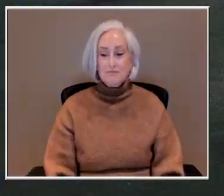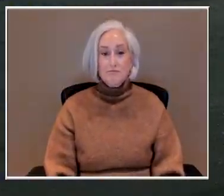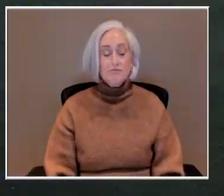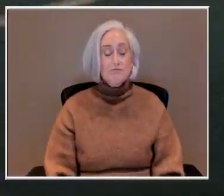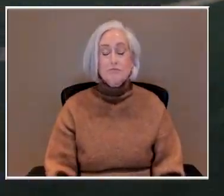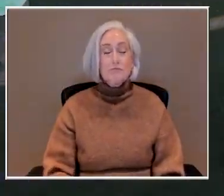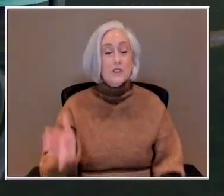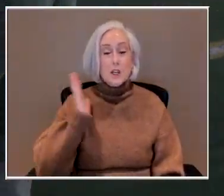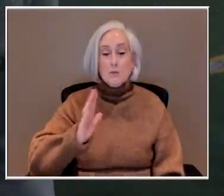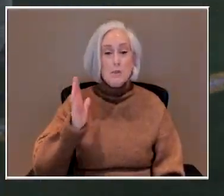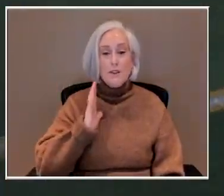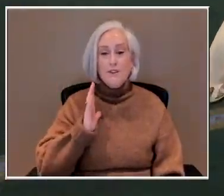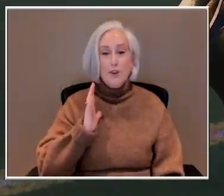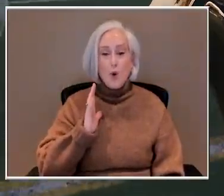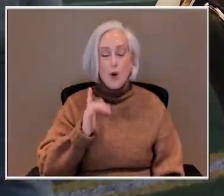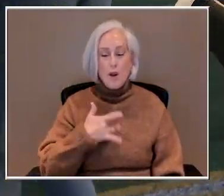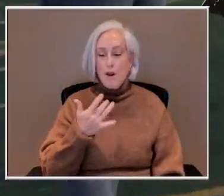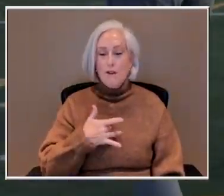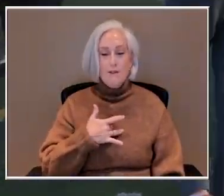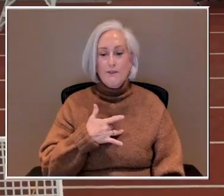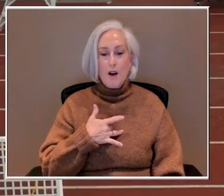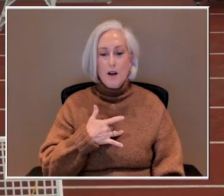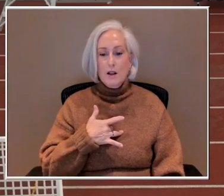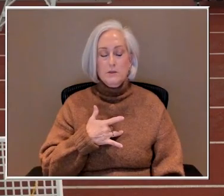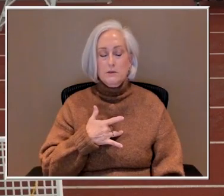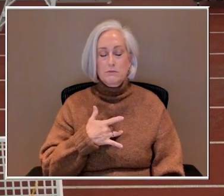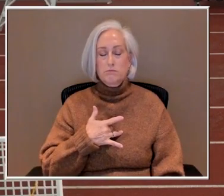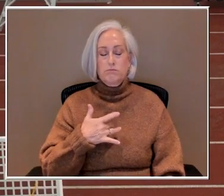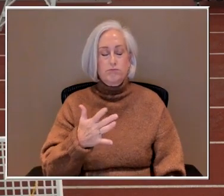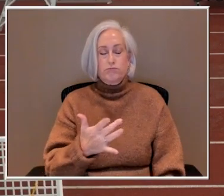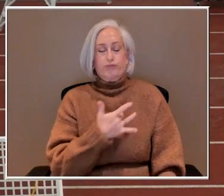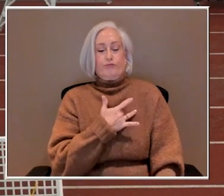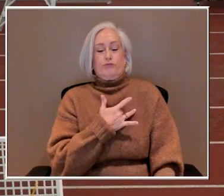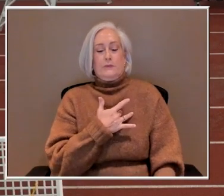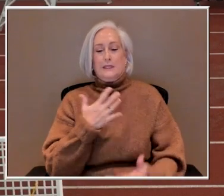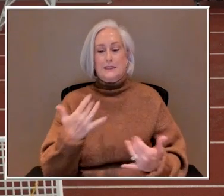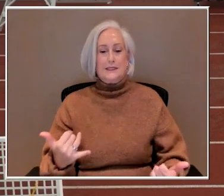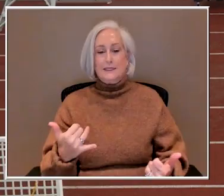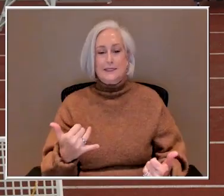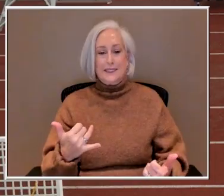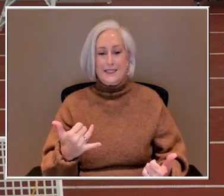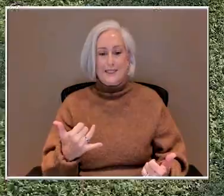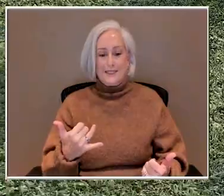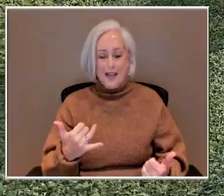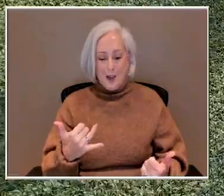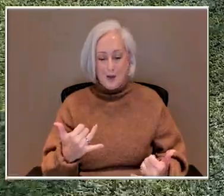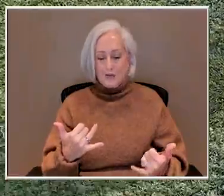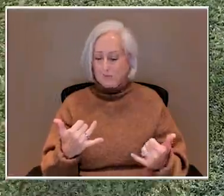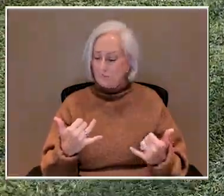huge setback for John is now a major step forward.